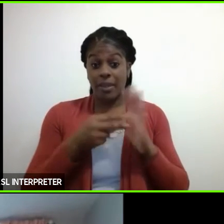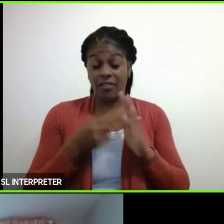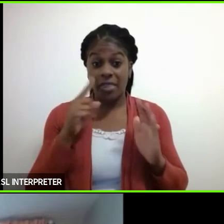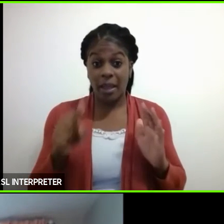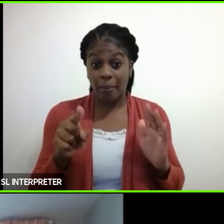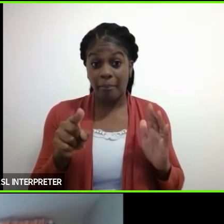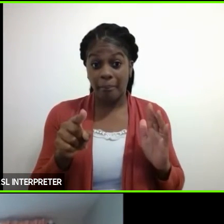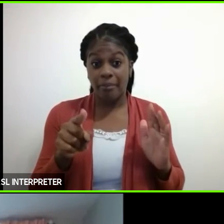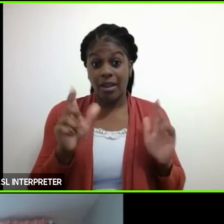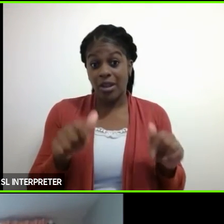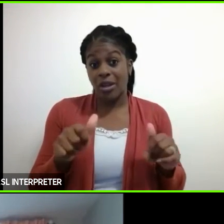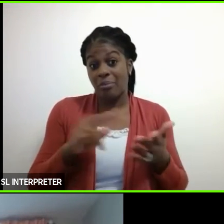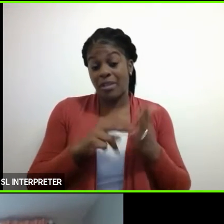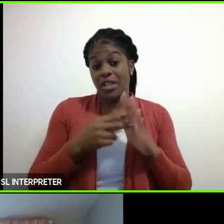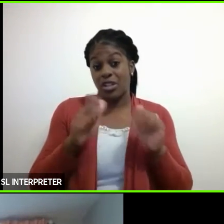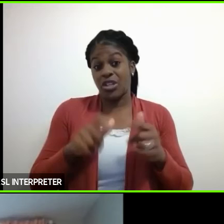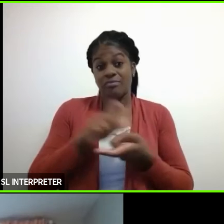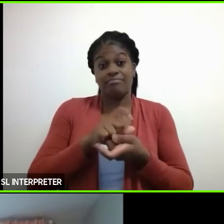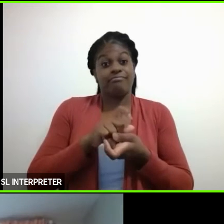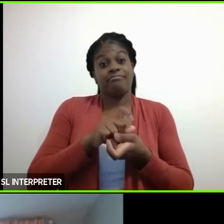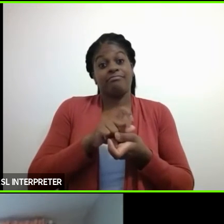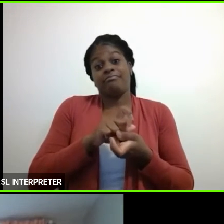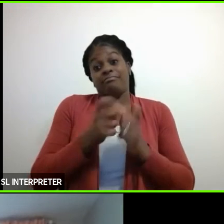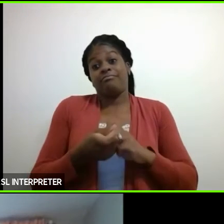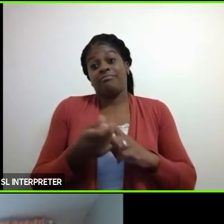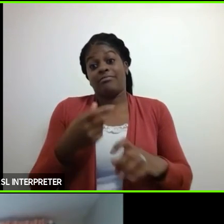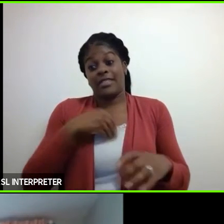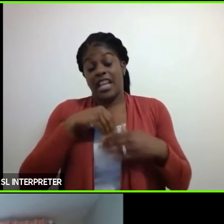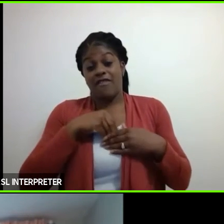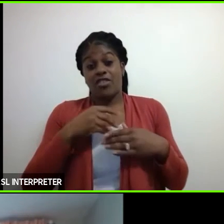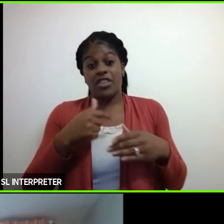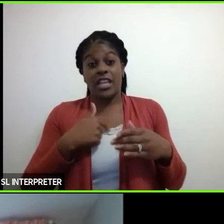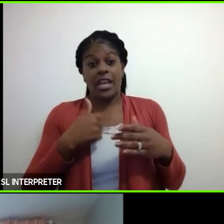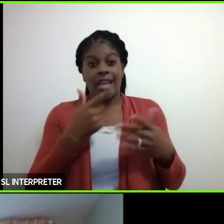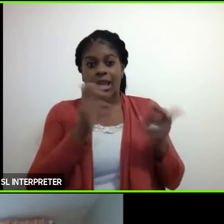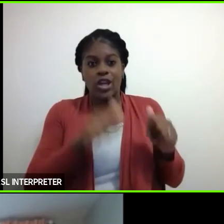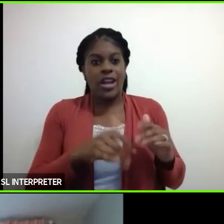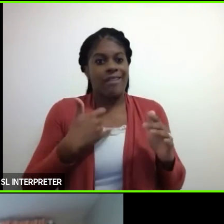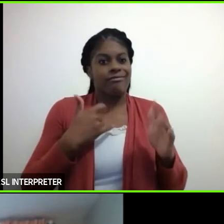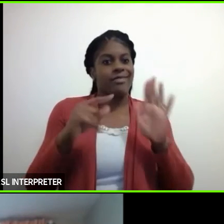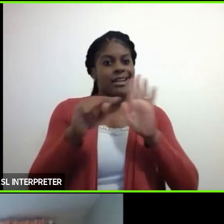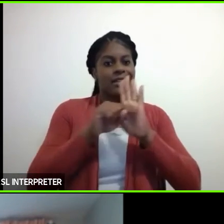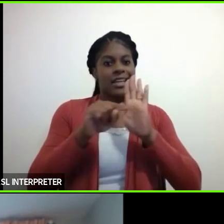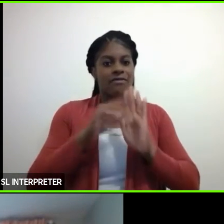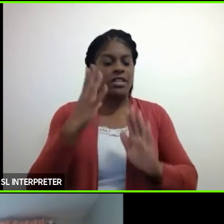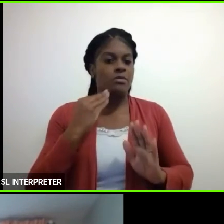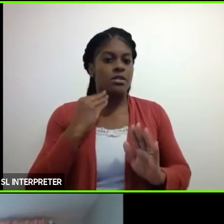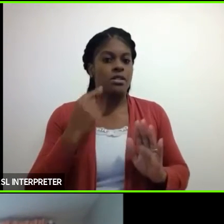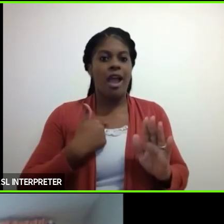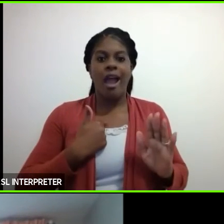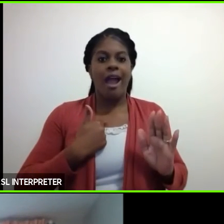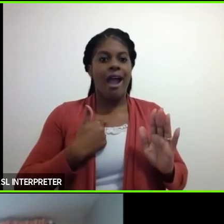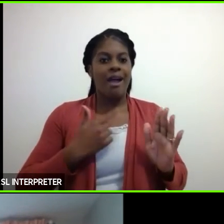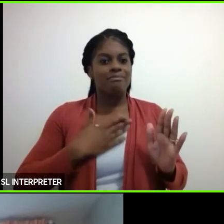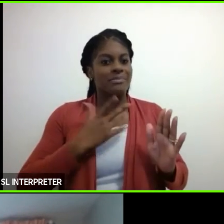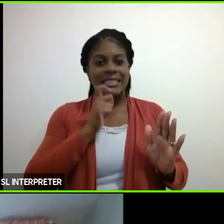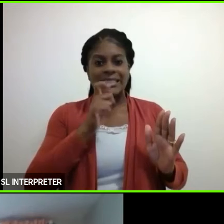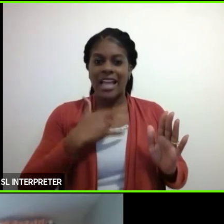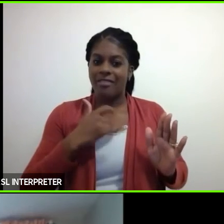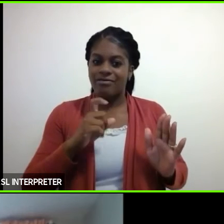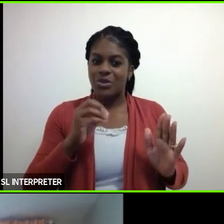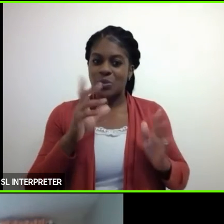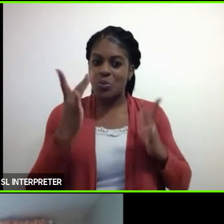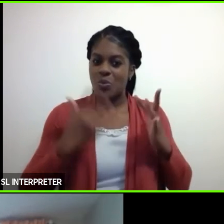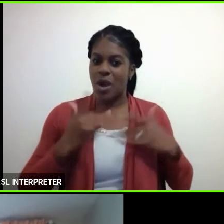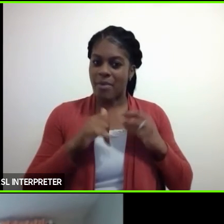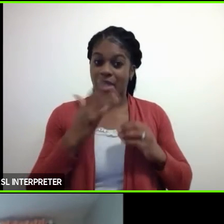could inadvertently have him have a negative experience with someone. I did not have to worry about that, because he was in